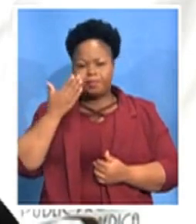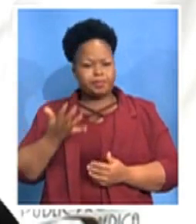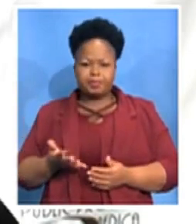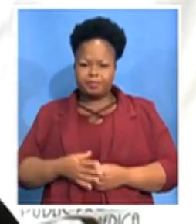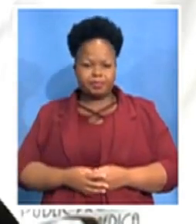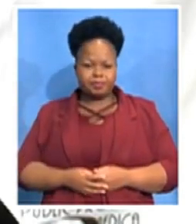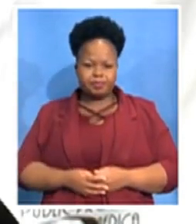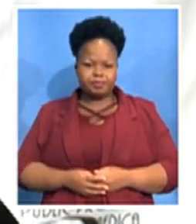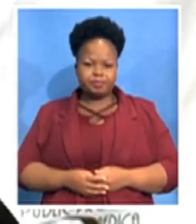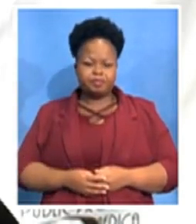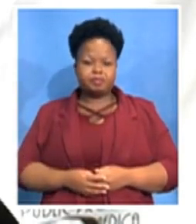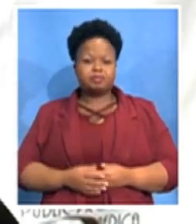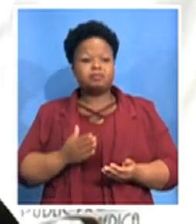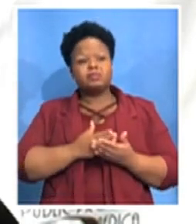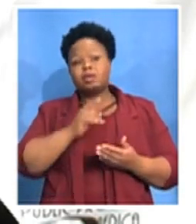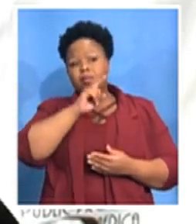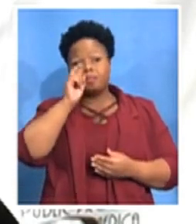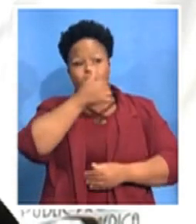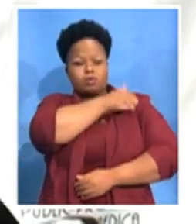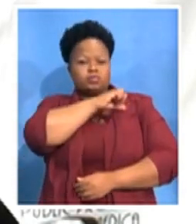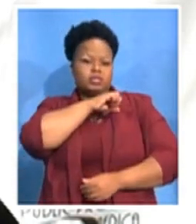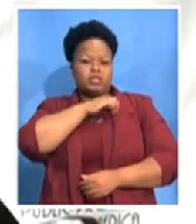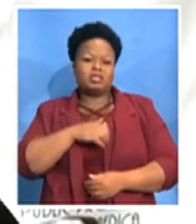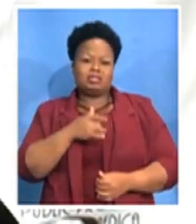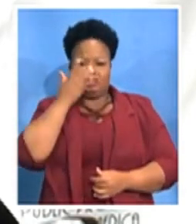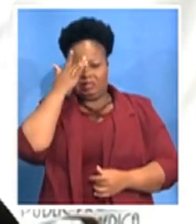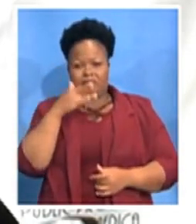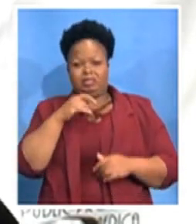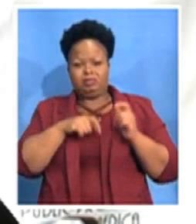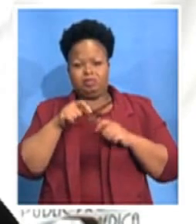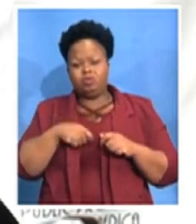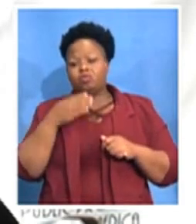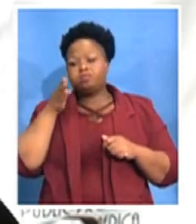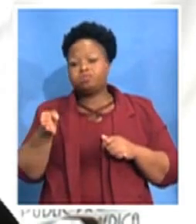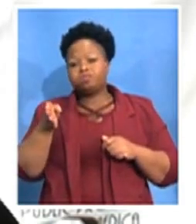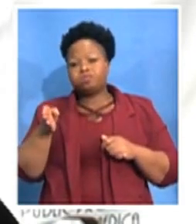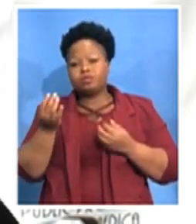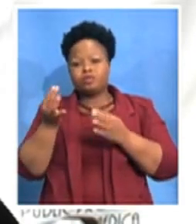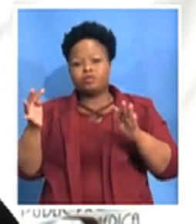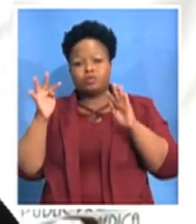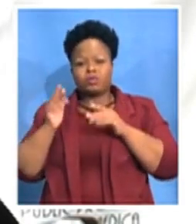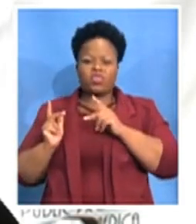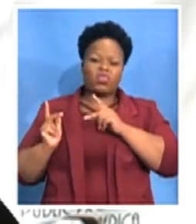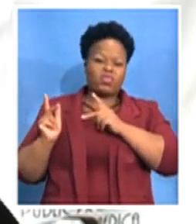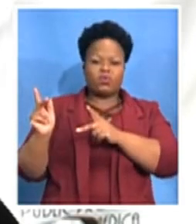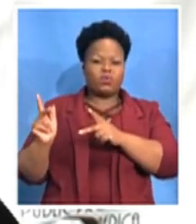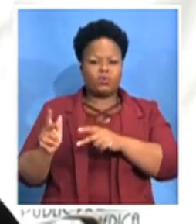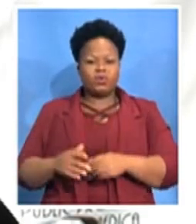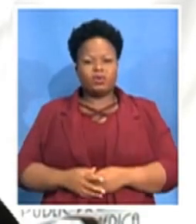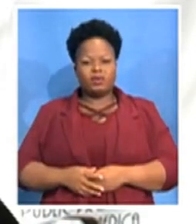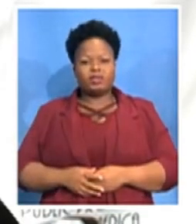hospitals, patients are left to lay in